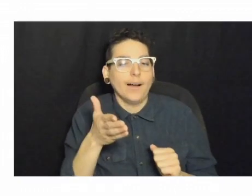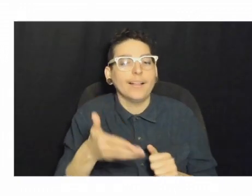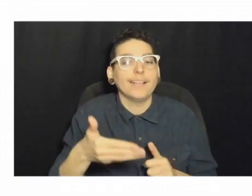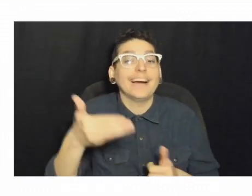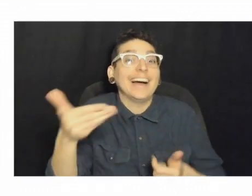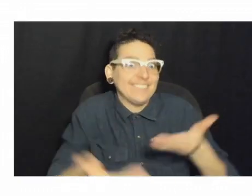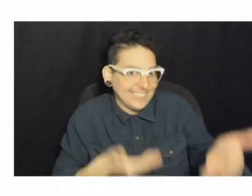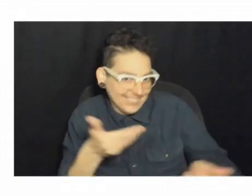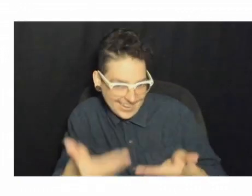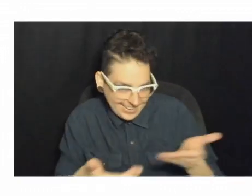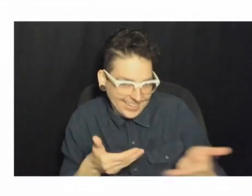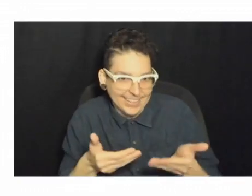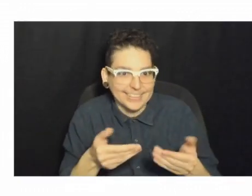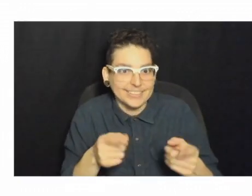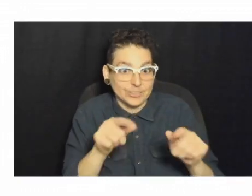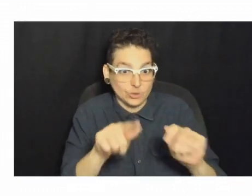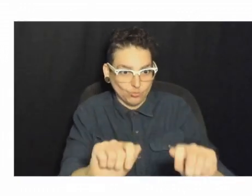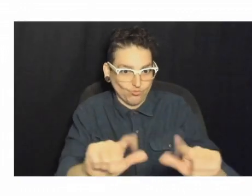portion of our